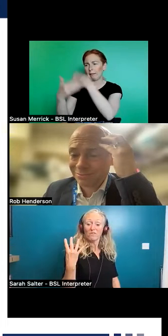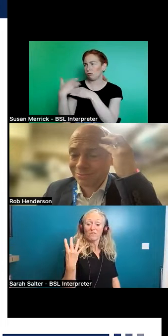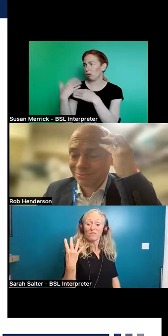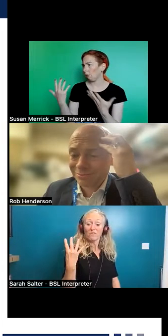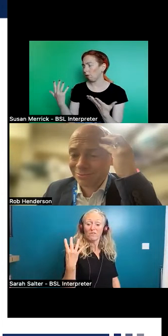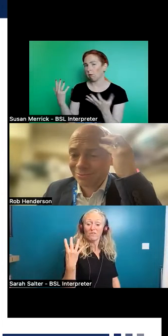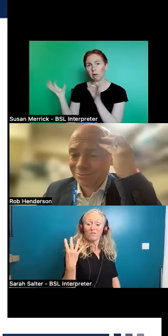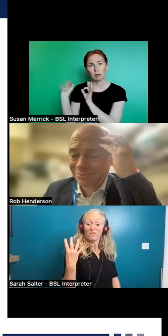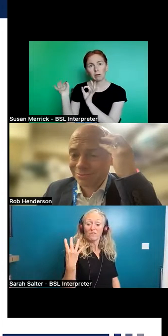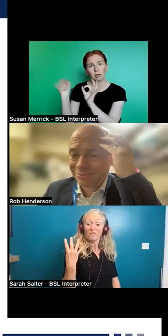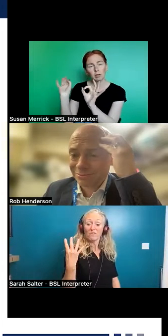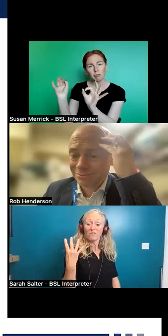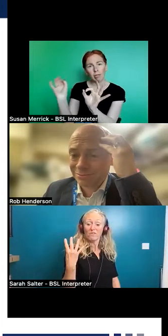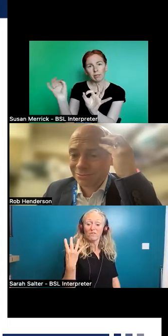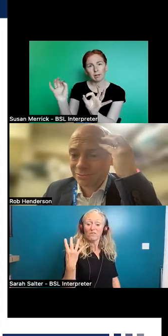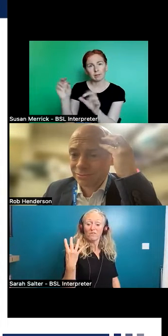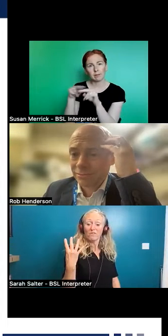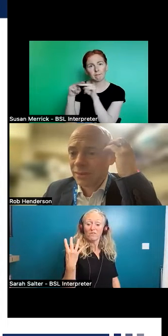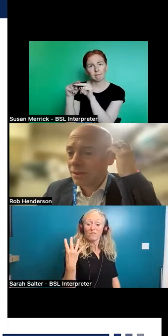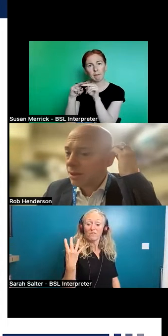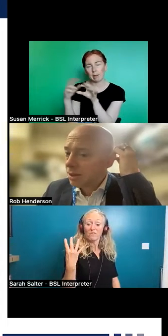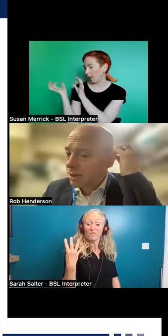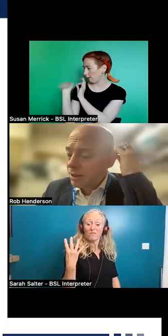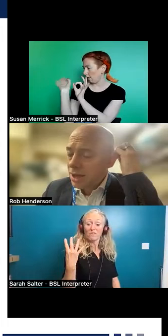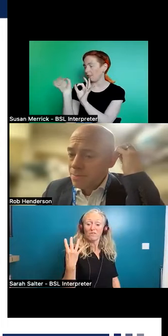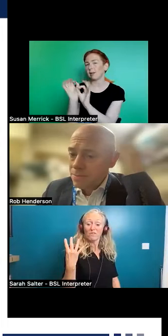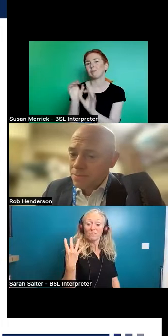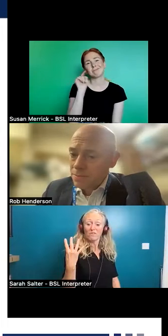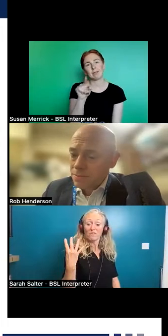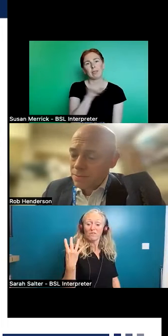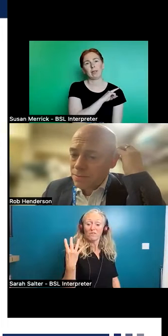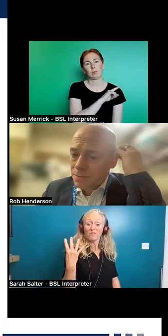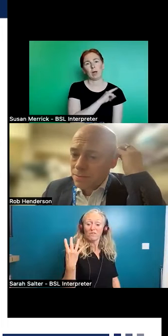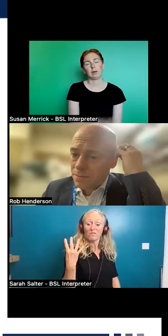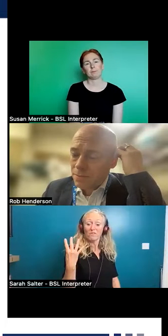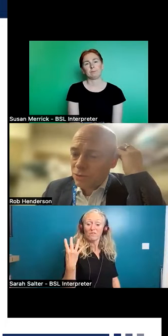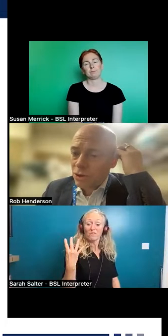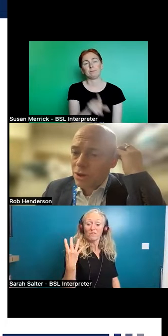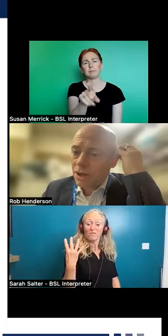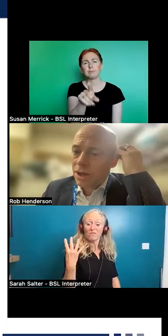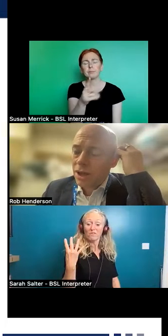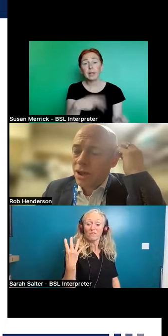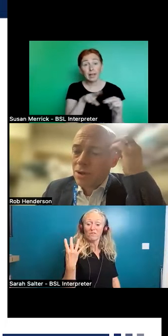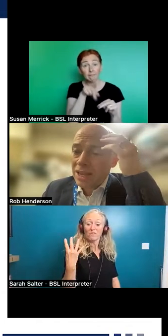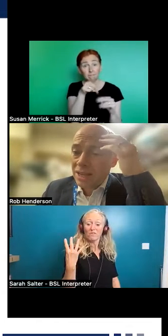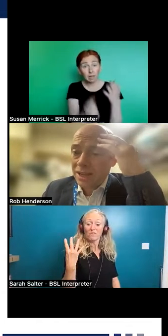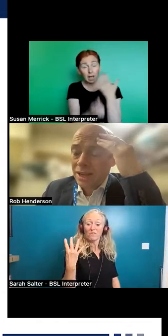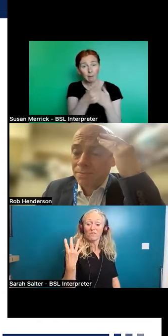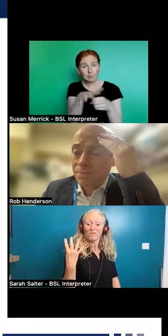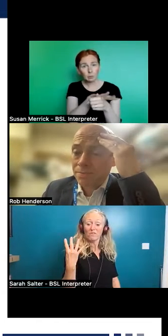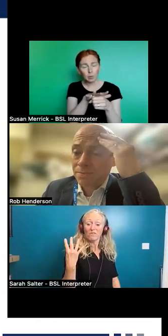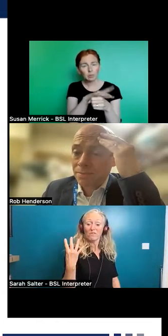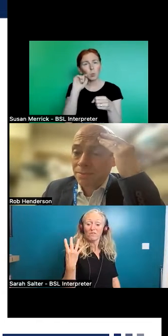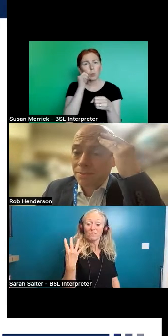Thank you. And in terms of genetic testing, would you encourage broader family members, wider family members? So only